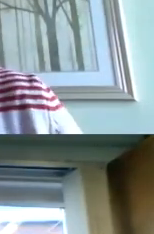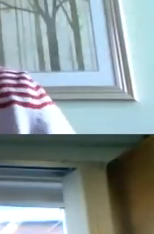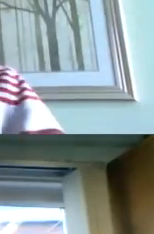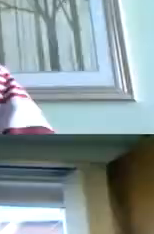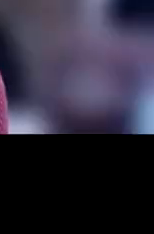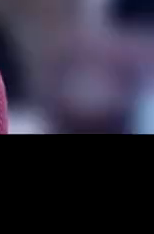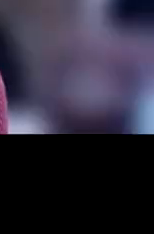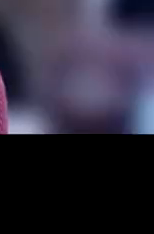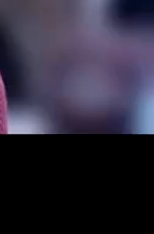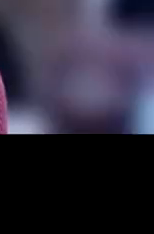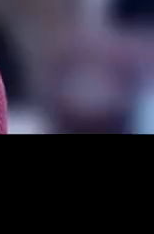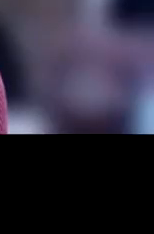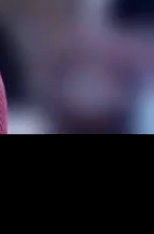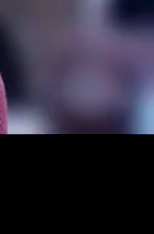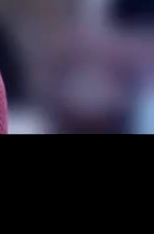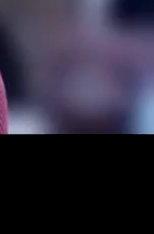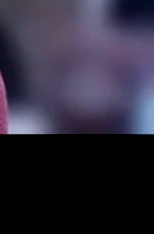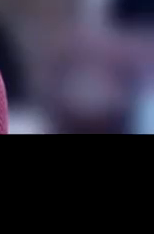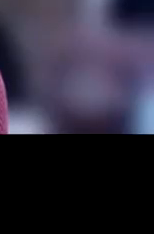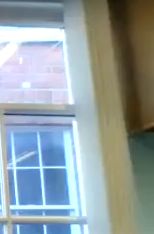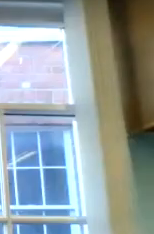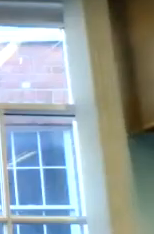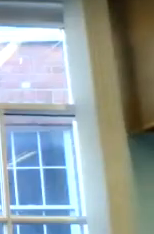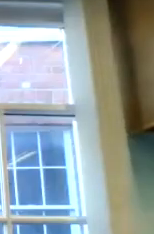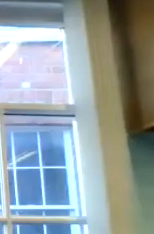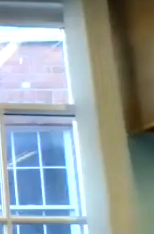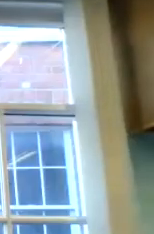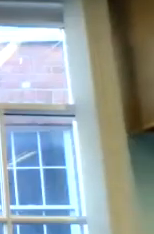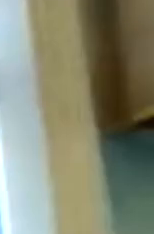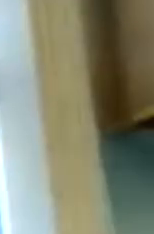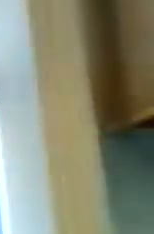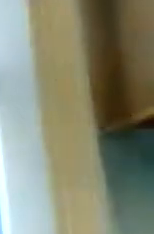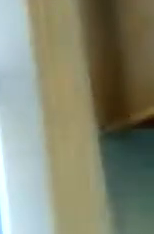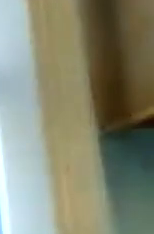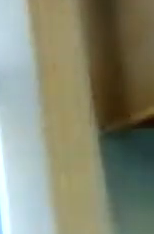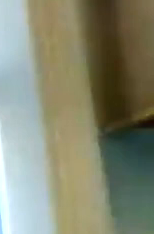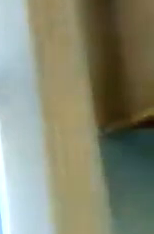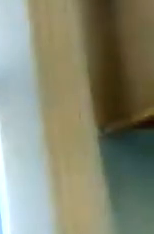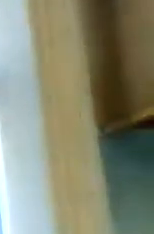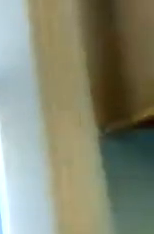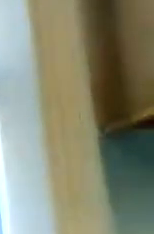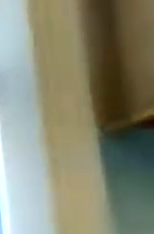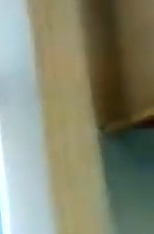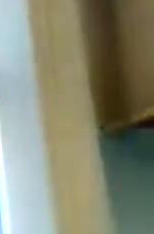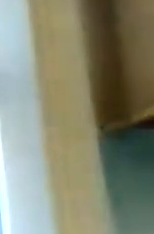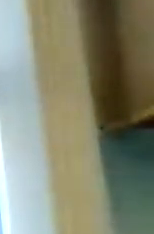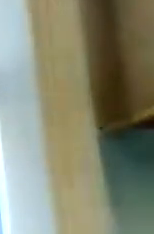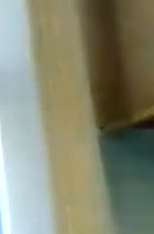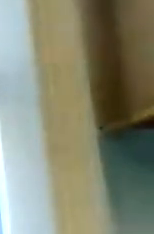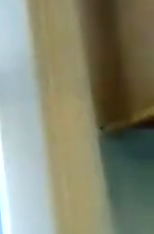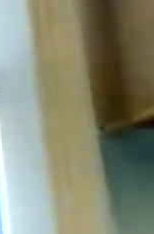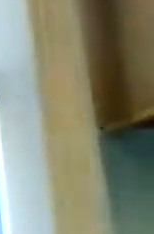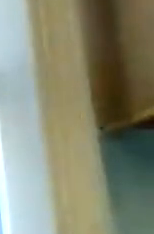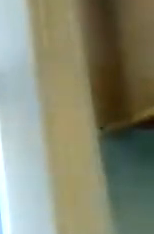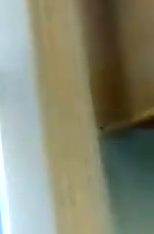Midwifery in relation to the importance during pregnancy and in relation to childbirth. Thank you. So next